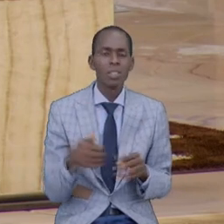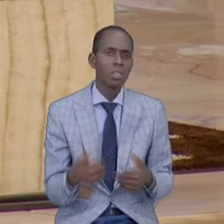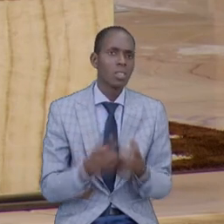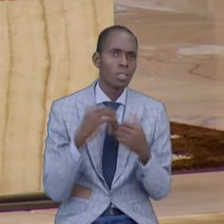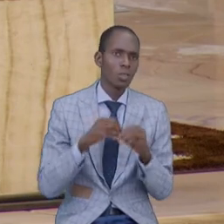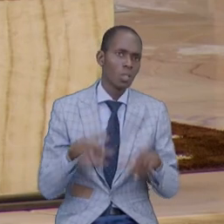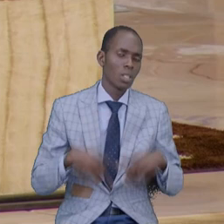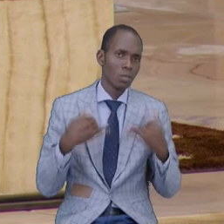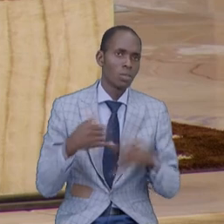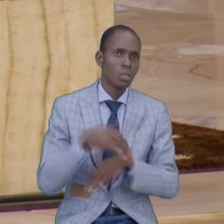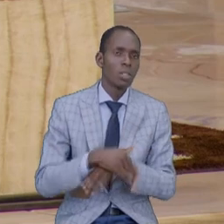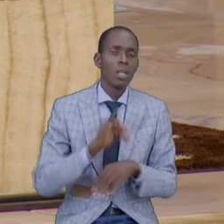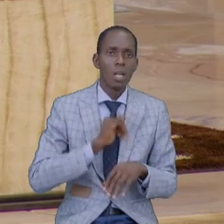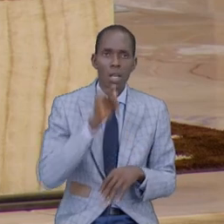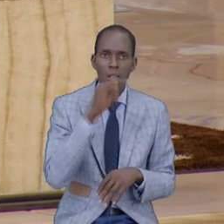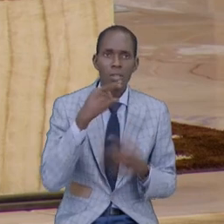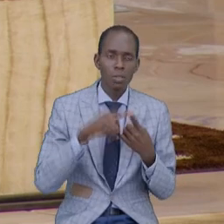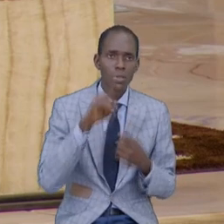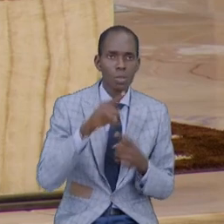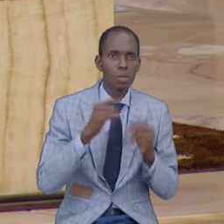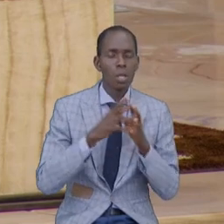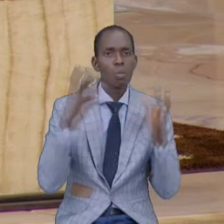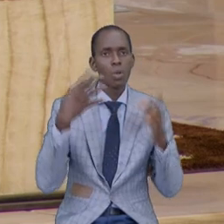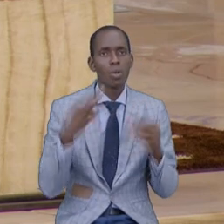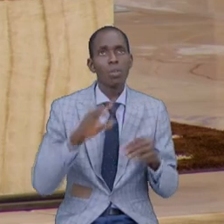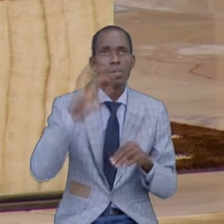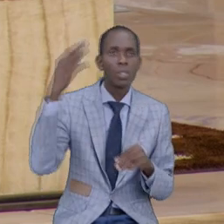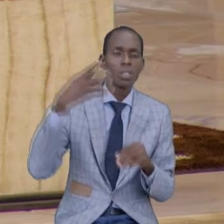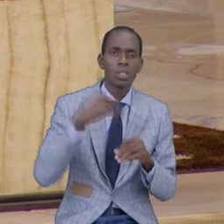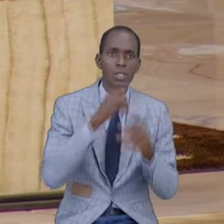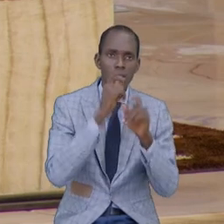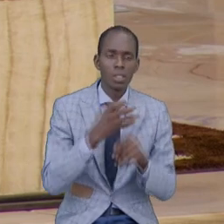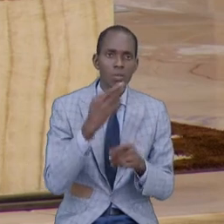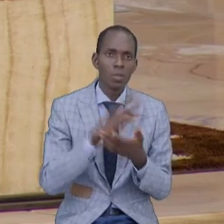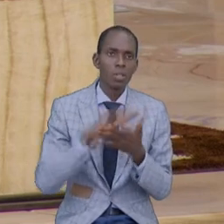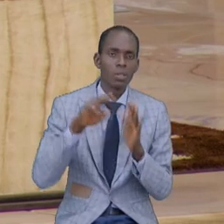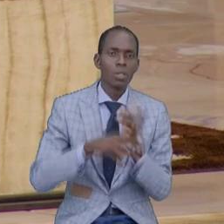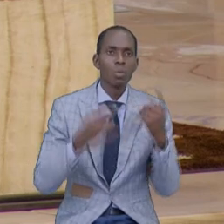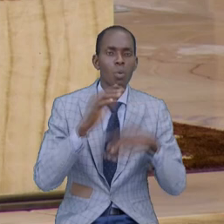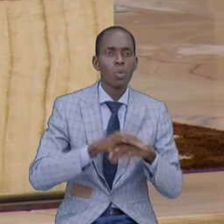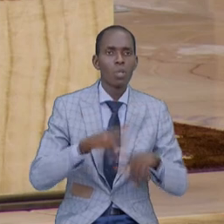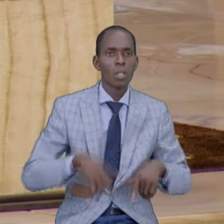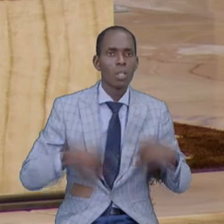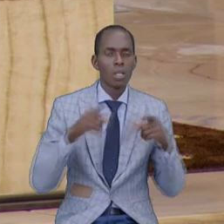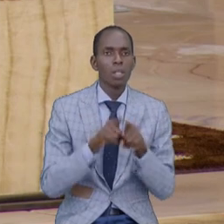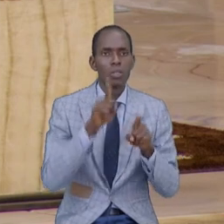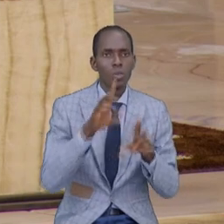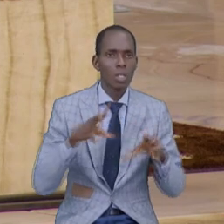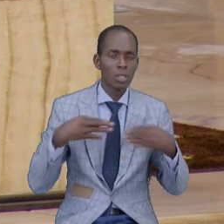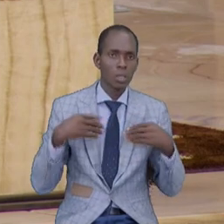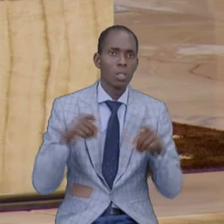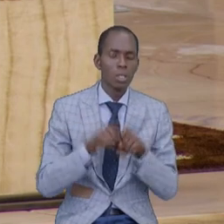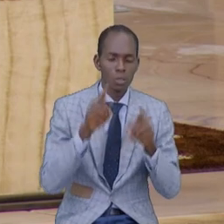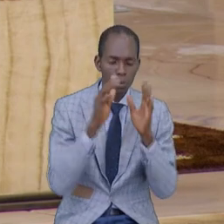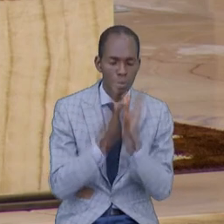I'm telling you, the abundance of grace and the gift of righteousness coming upon your life as you accept, as you